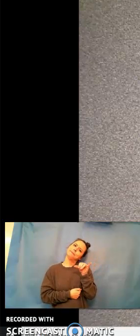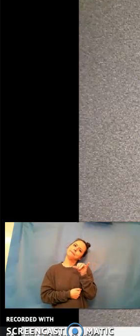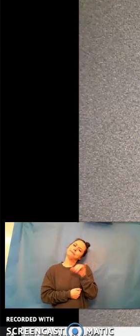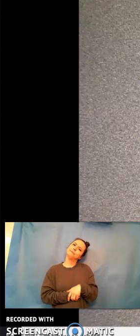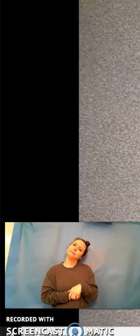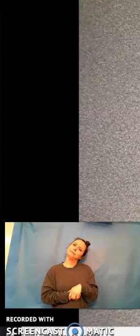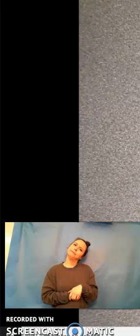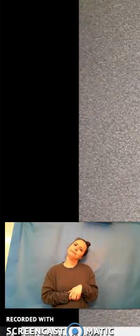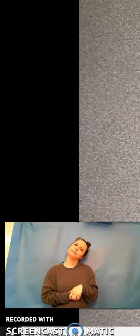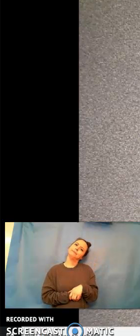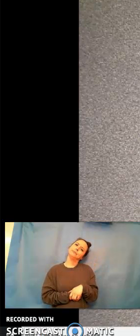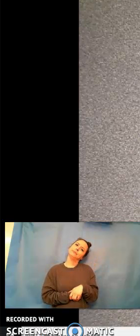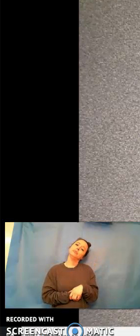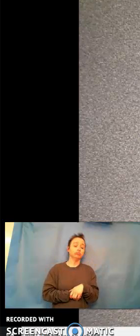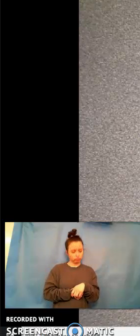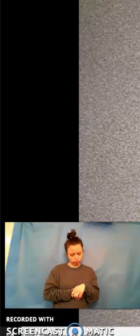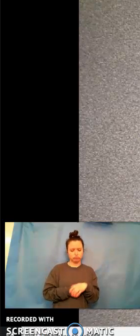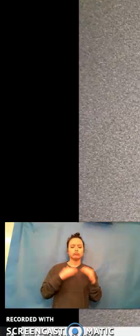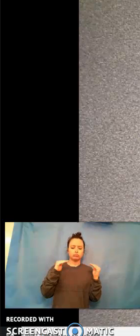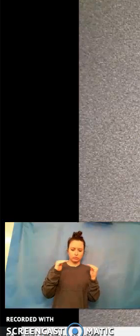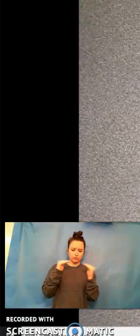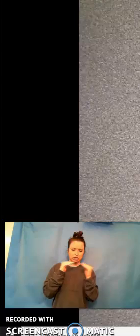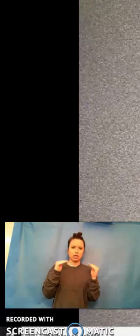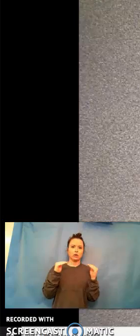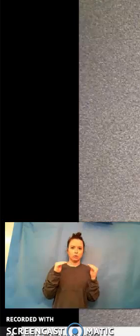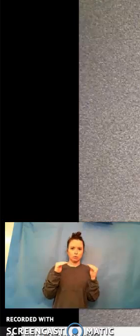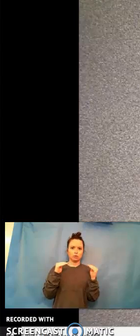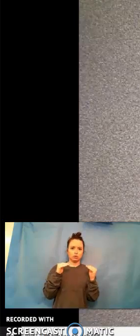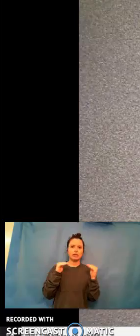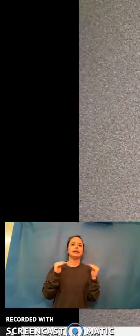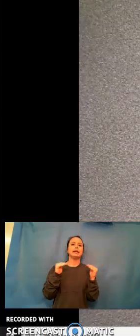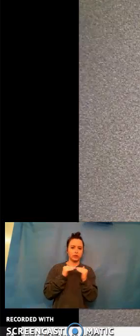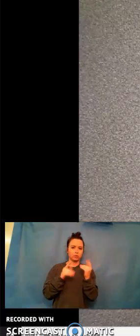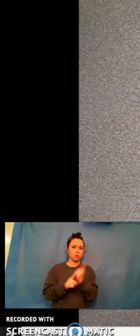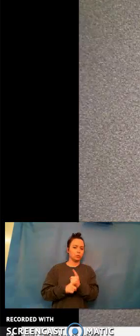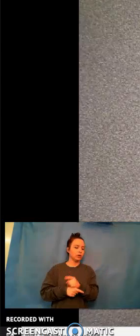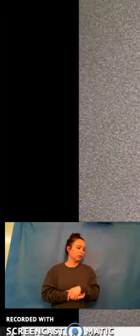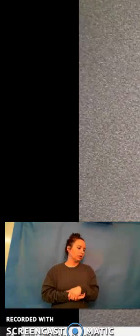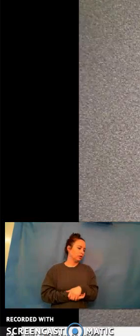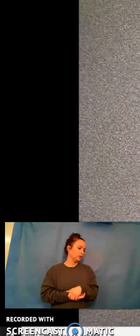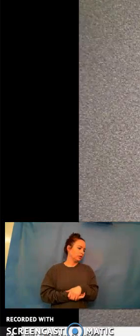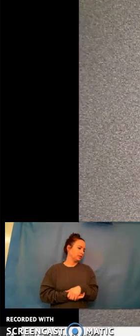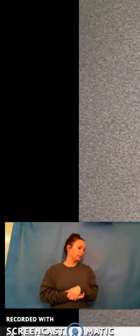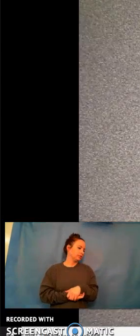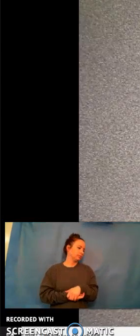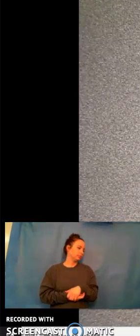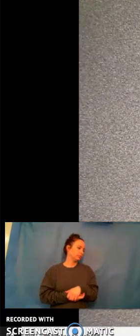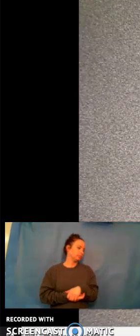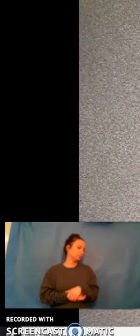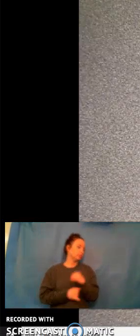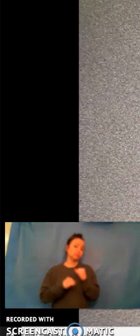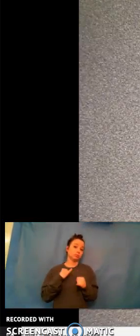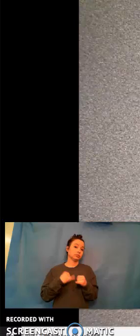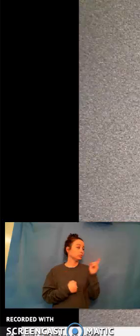and shape? They are, so it is equal. The last one in